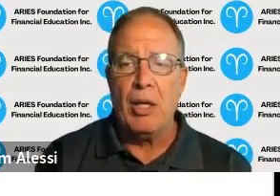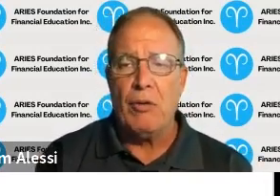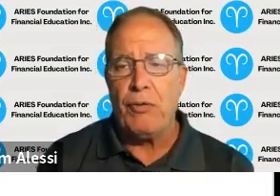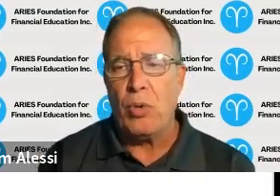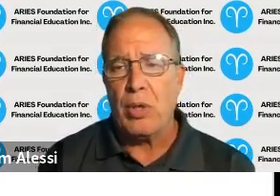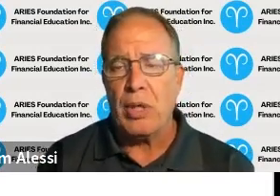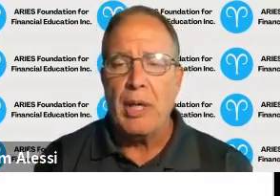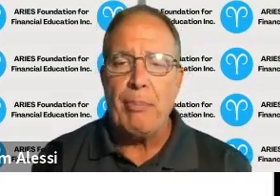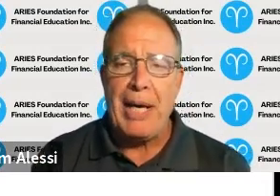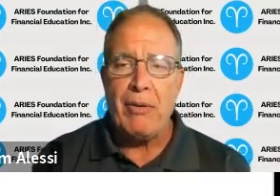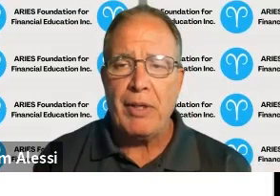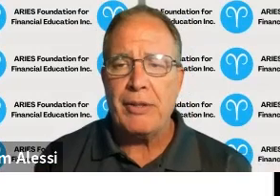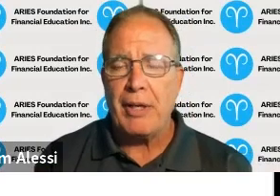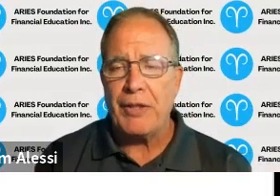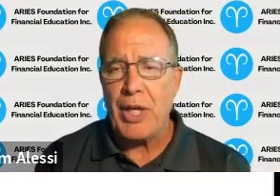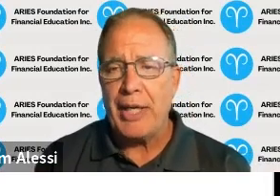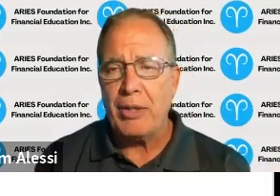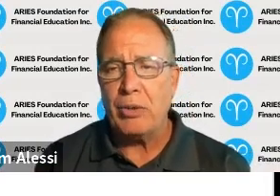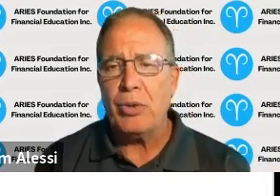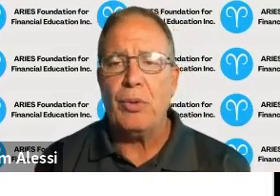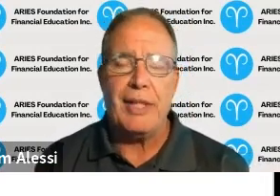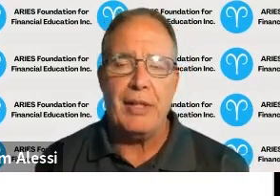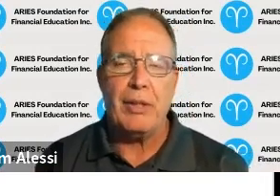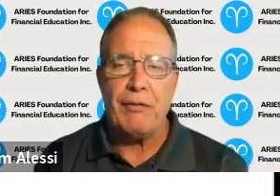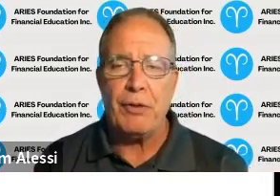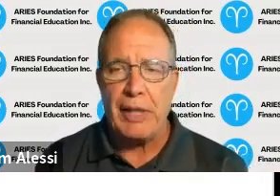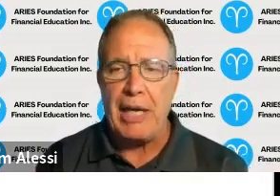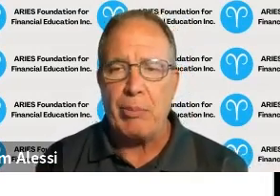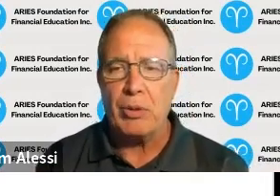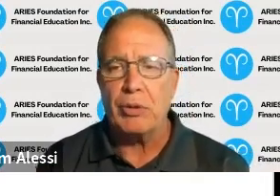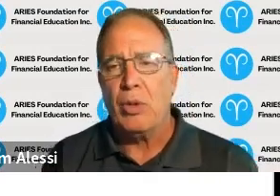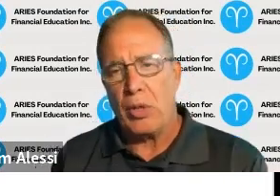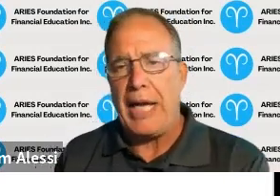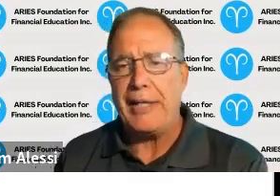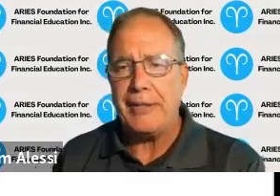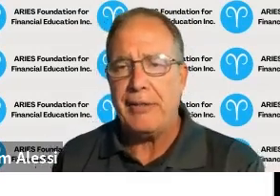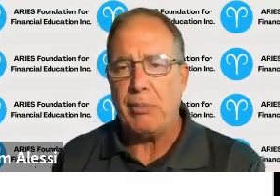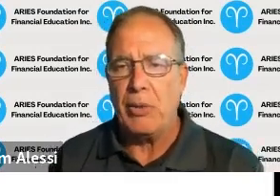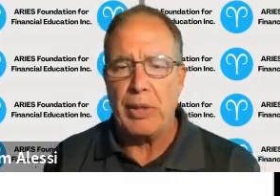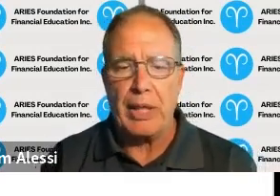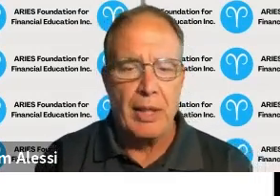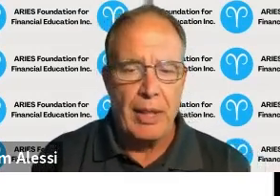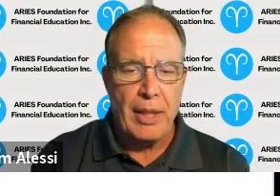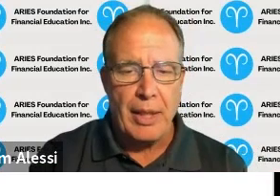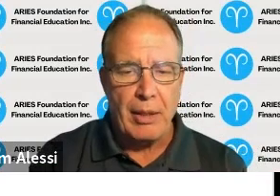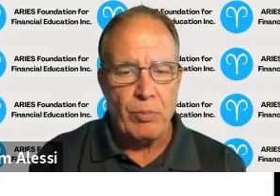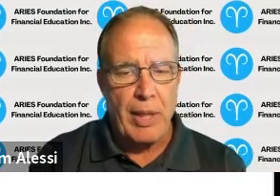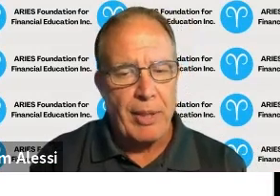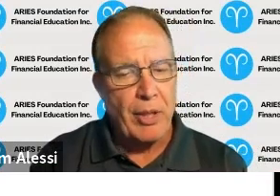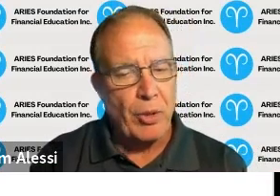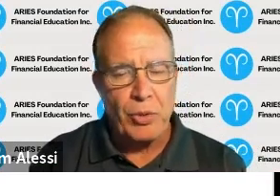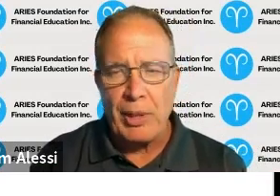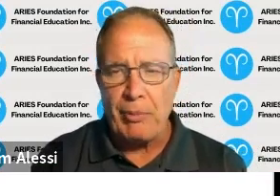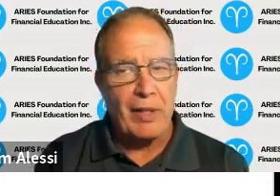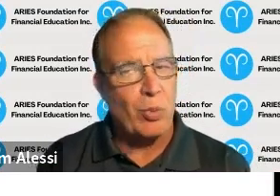guideline for parents of a child who is either differently abled or has a disability. I'm